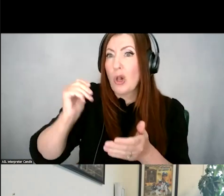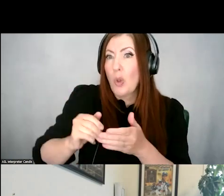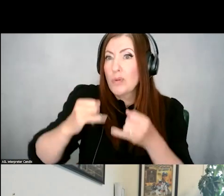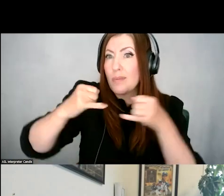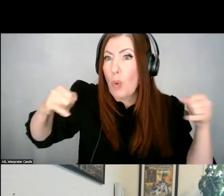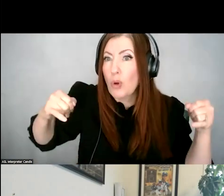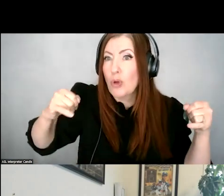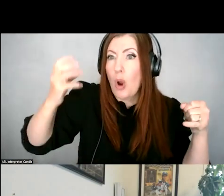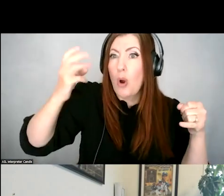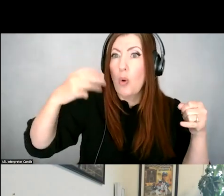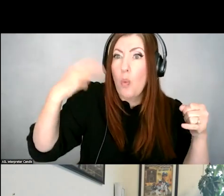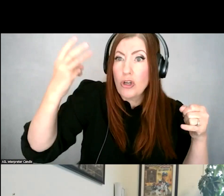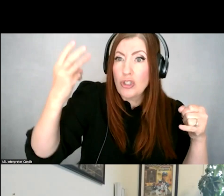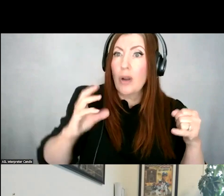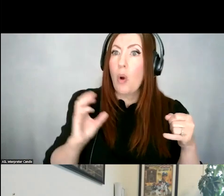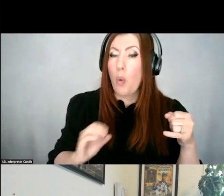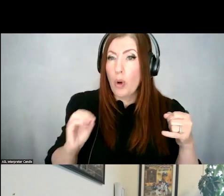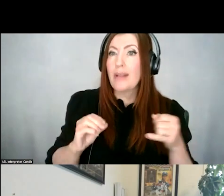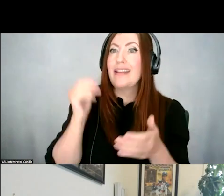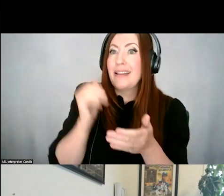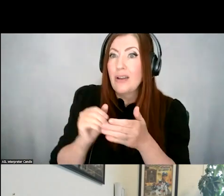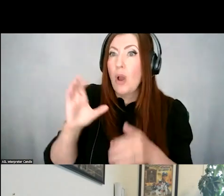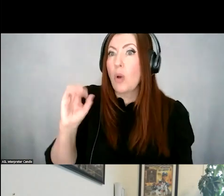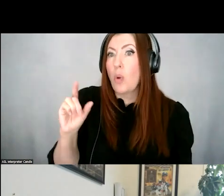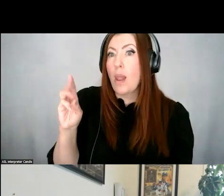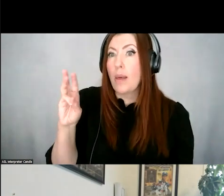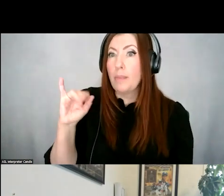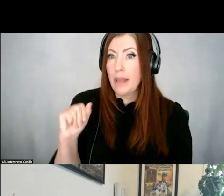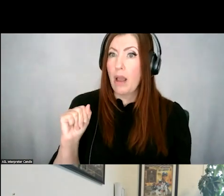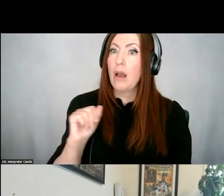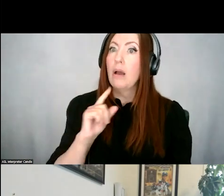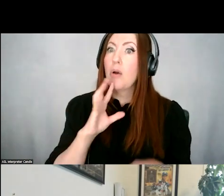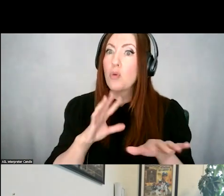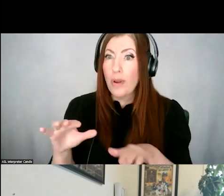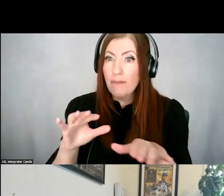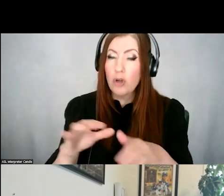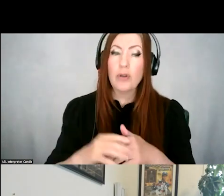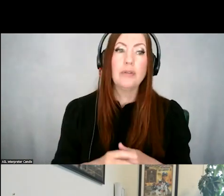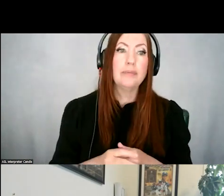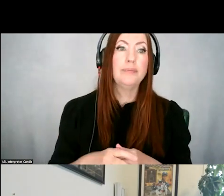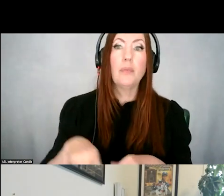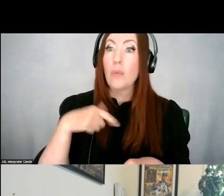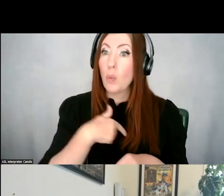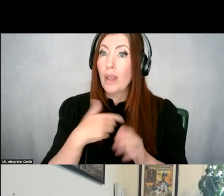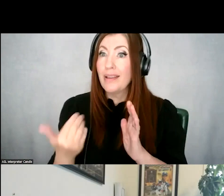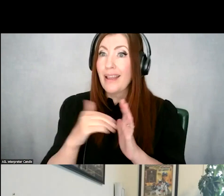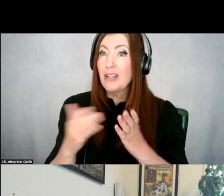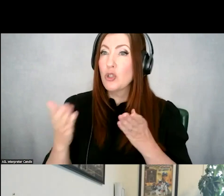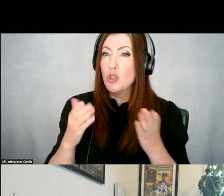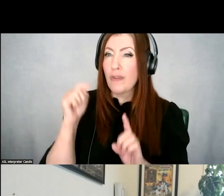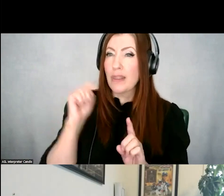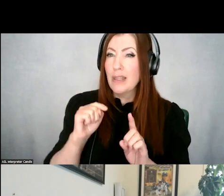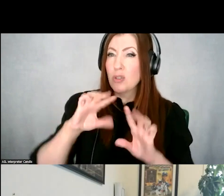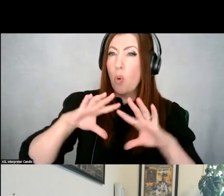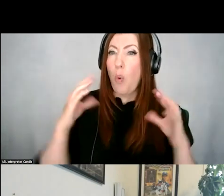border near the Columbia River. And we, again, serve this whole